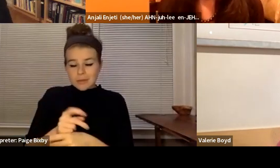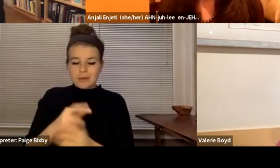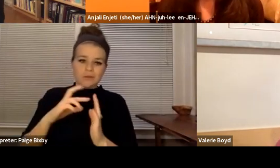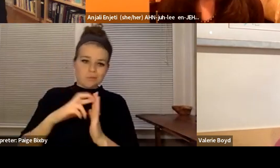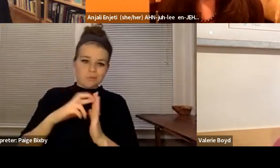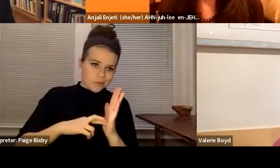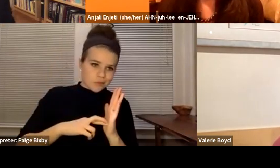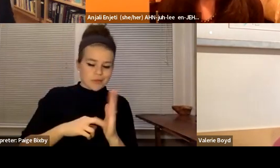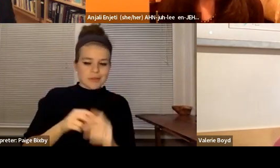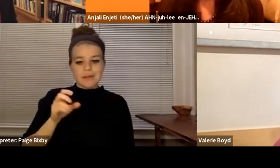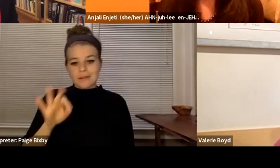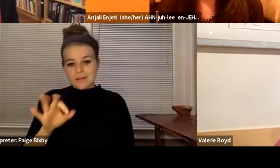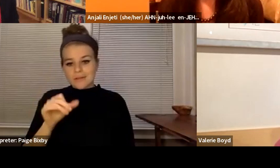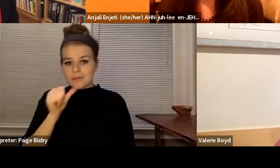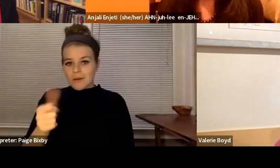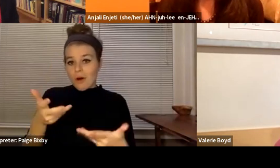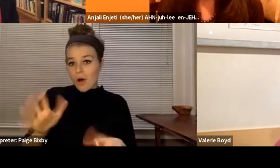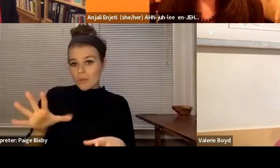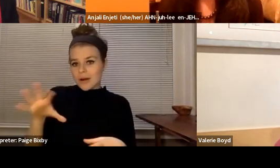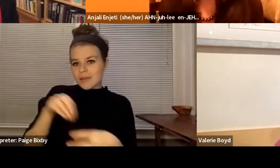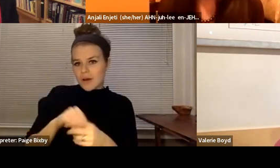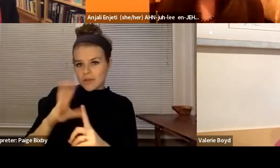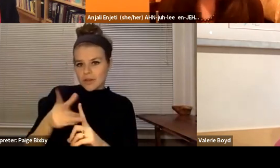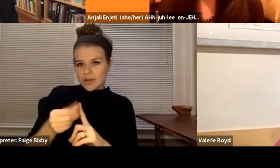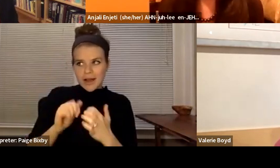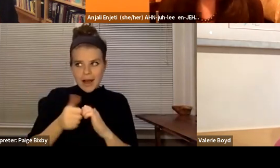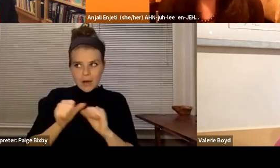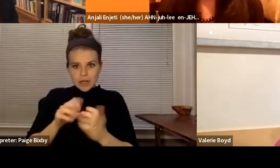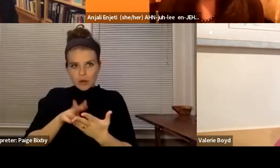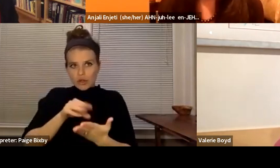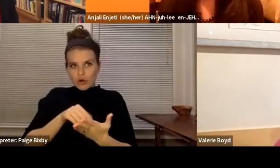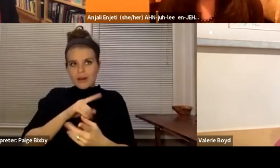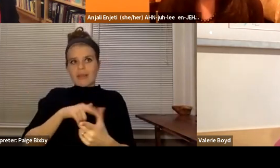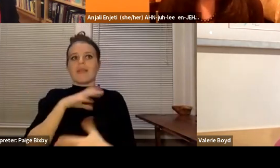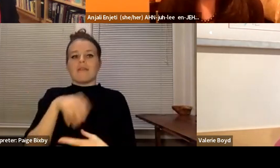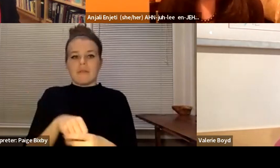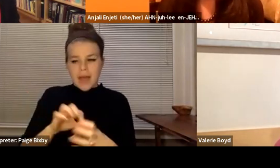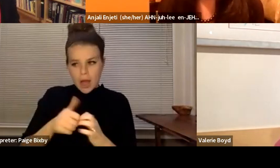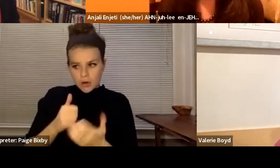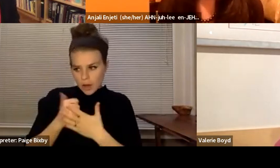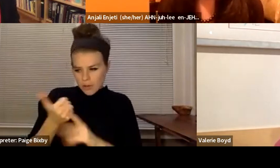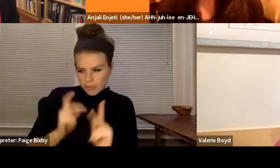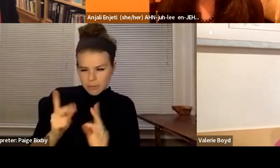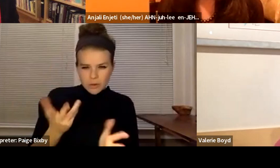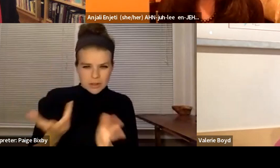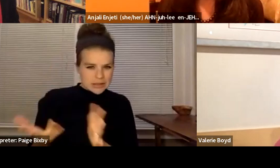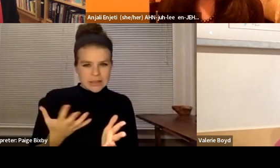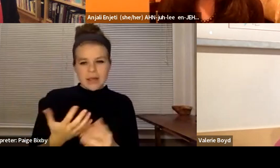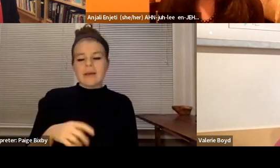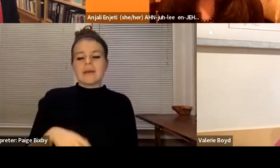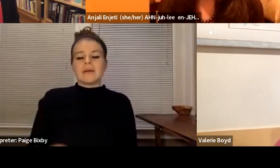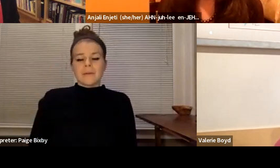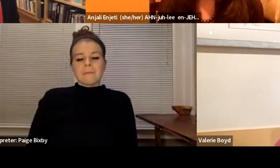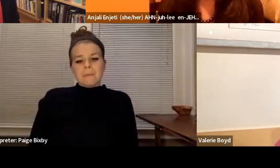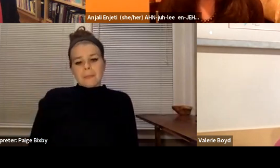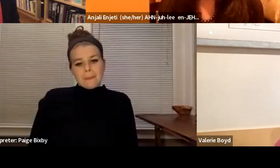you know, if you're not already part of the culture, how do you learn it? And then how do you help other people? So, you know,